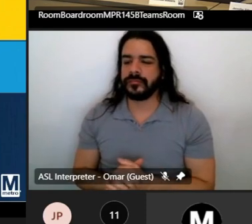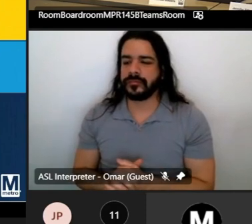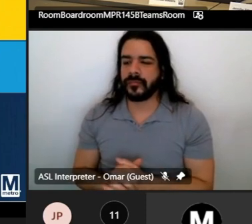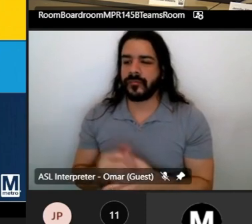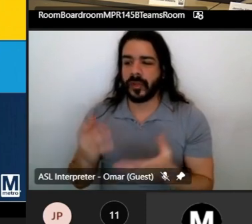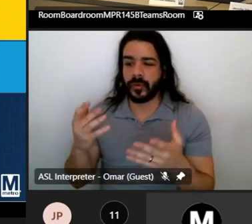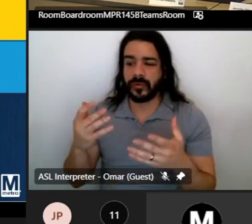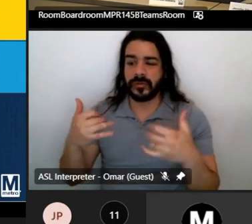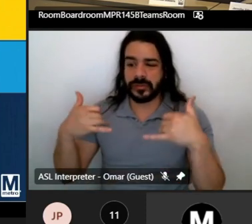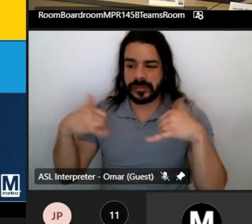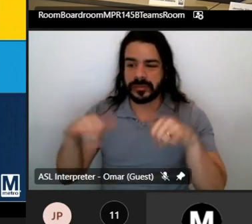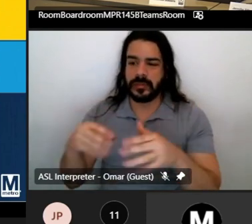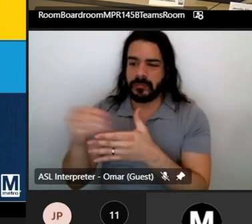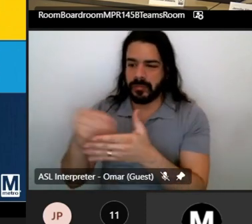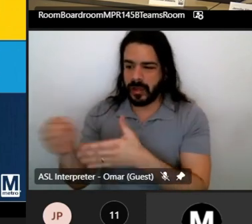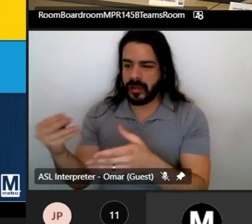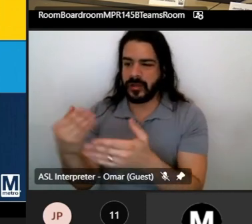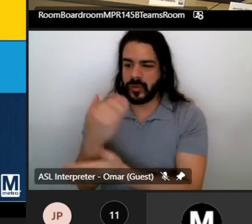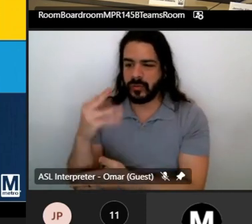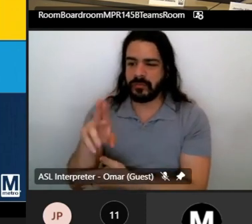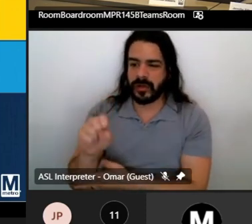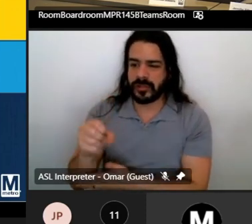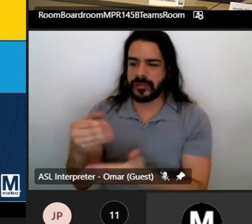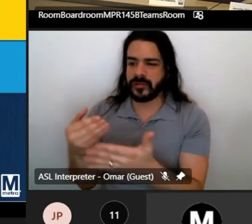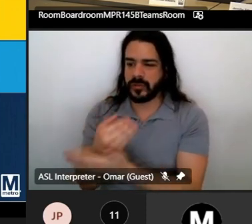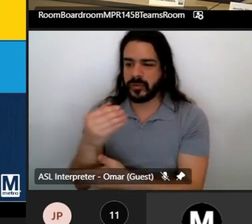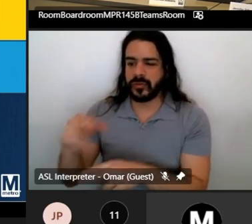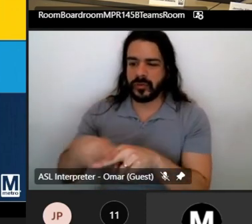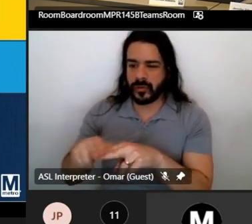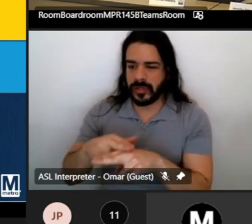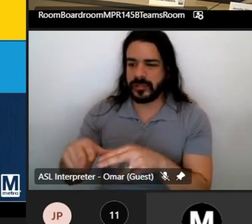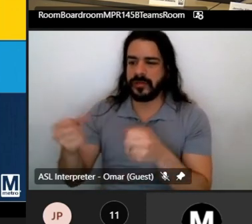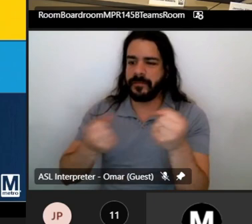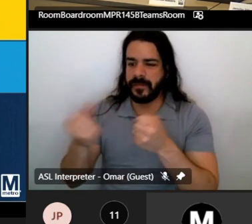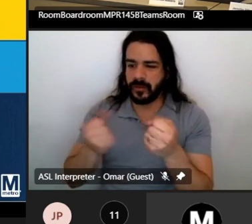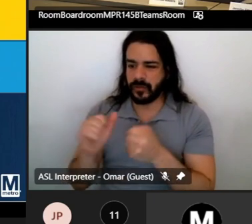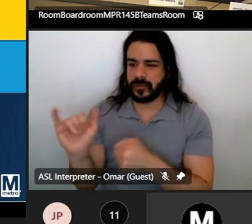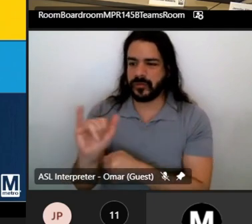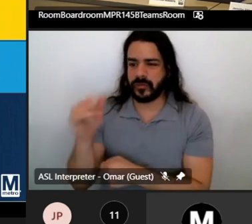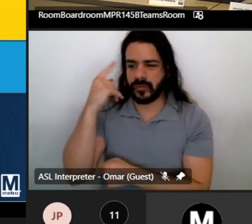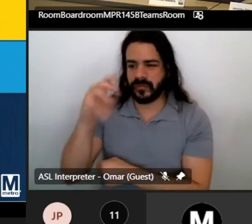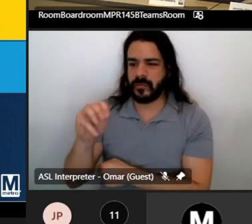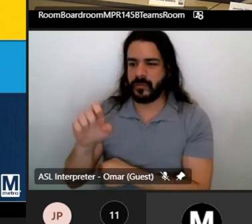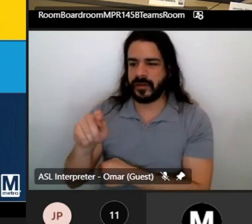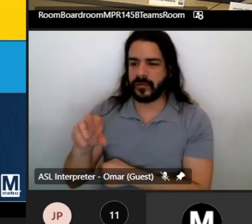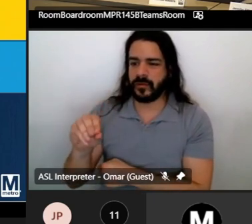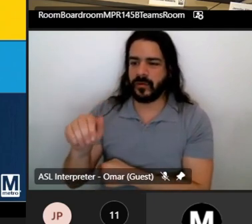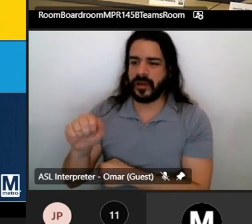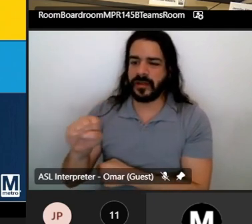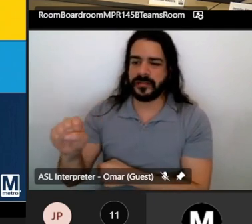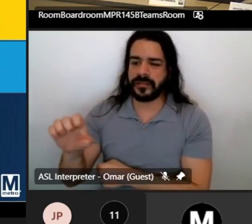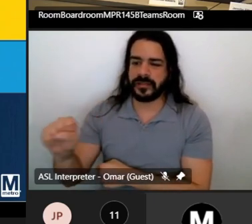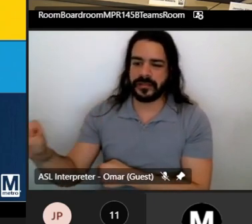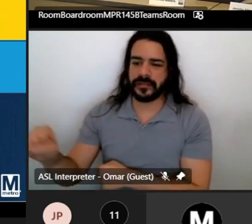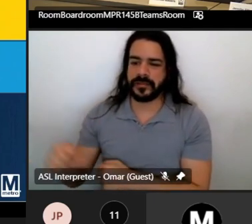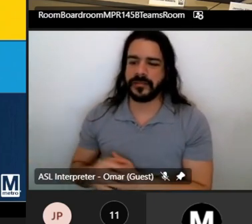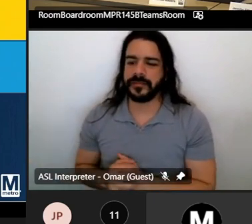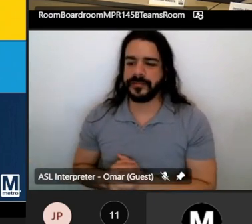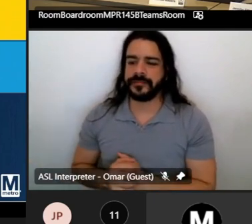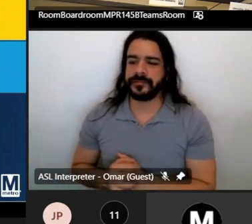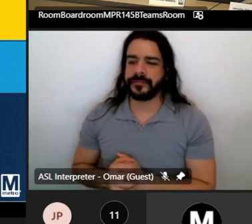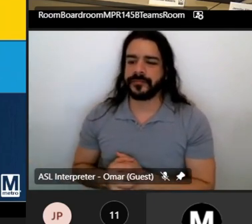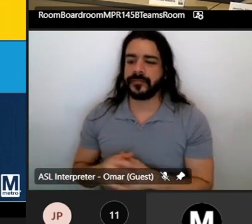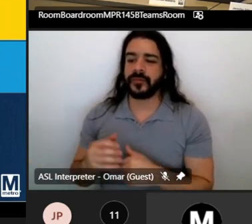our fleet to include new buses and trains and our Metro Access vehicles. We're also building new